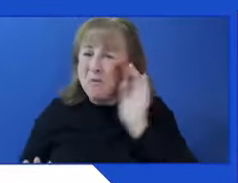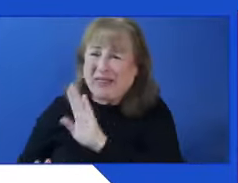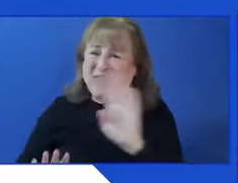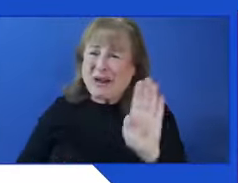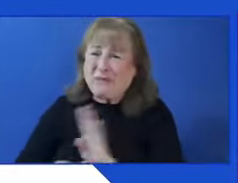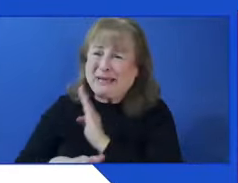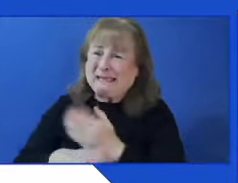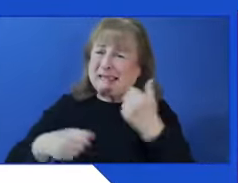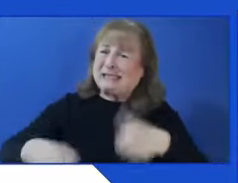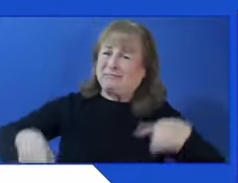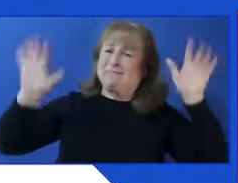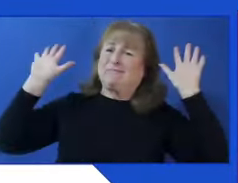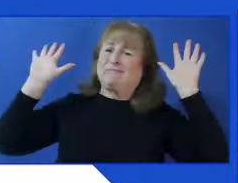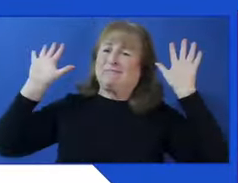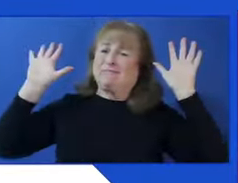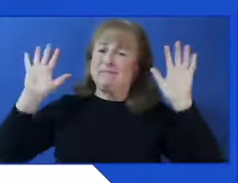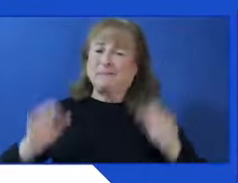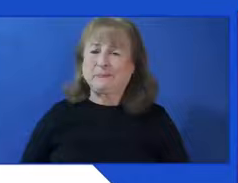businesses.